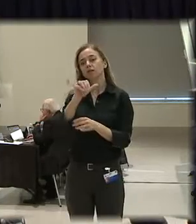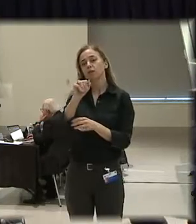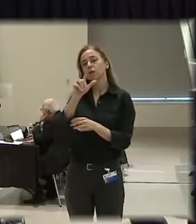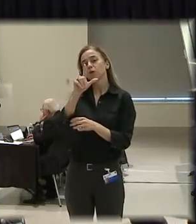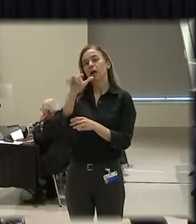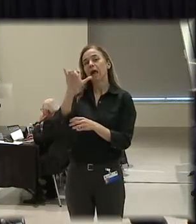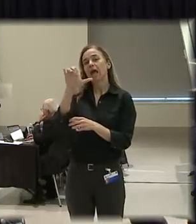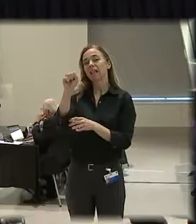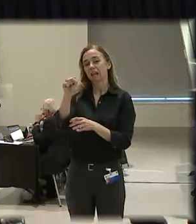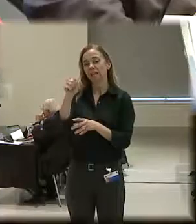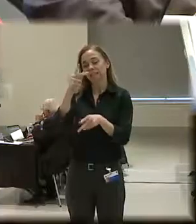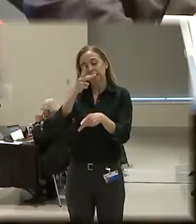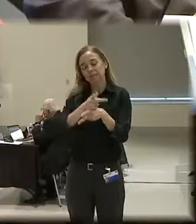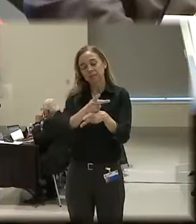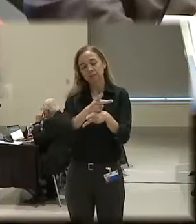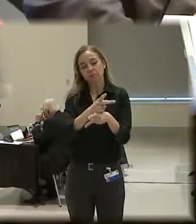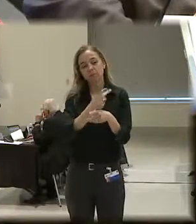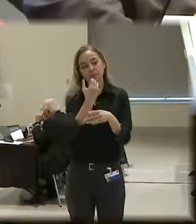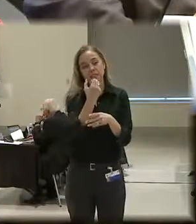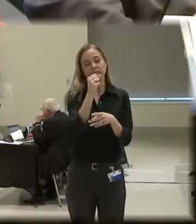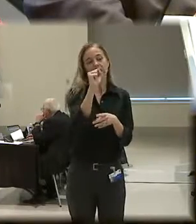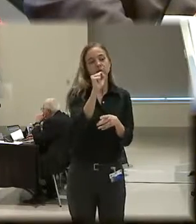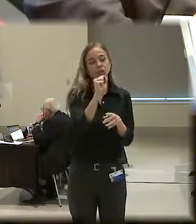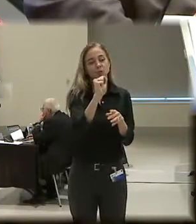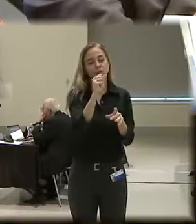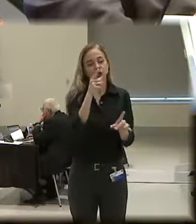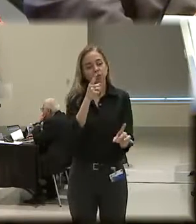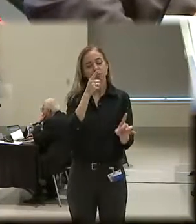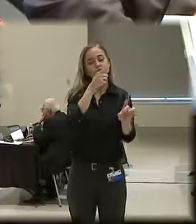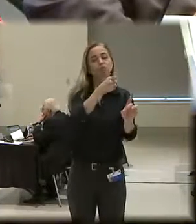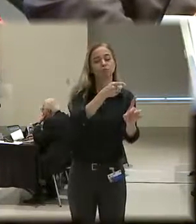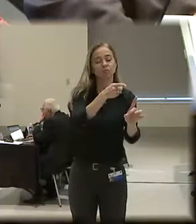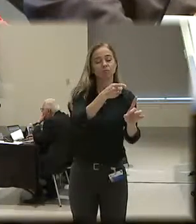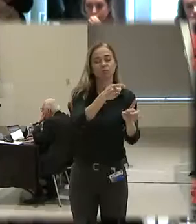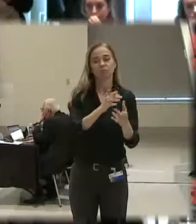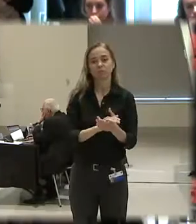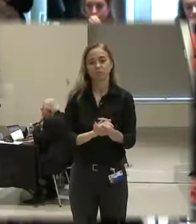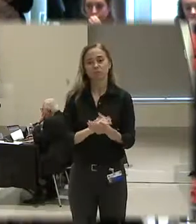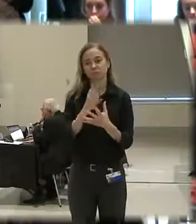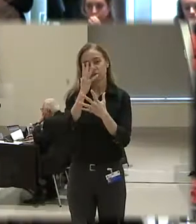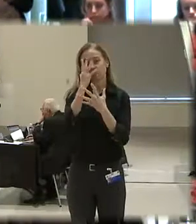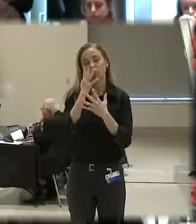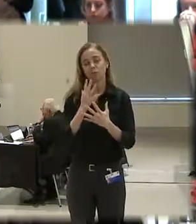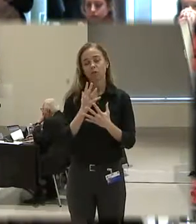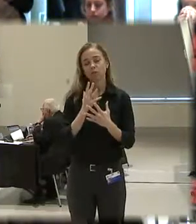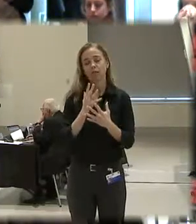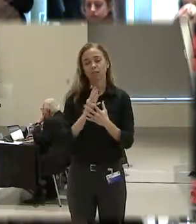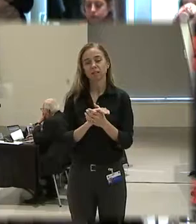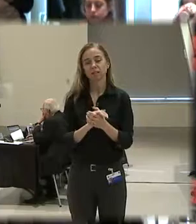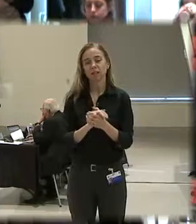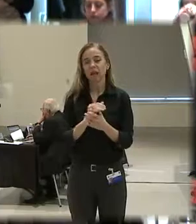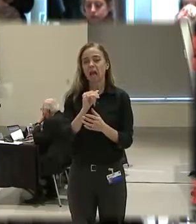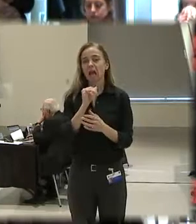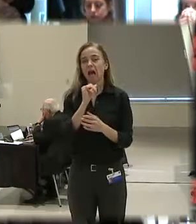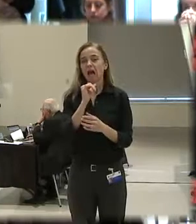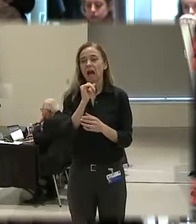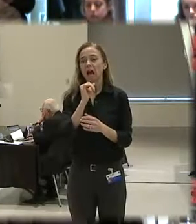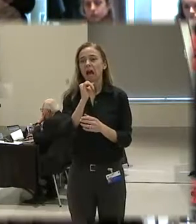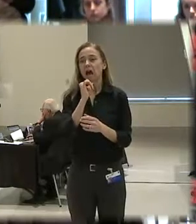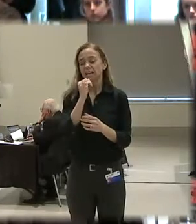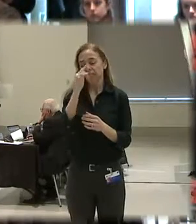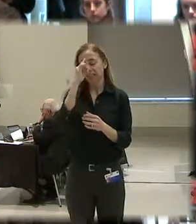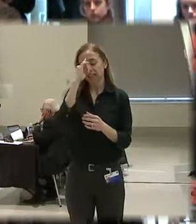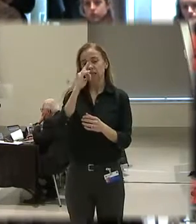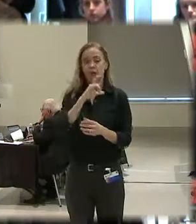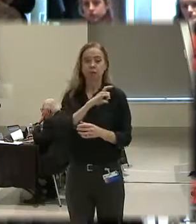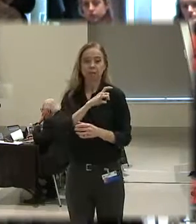keep your demonstration on track. Certainly, because and then there's the media portion, and I do think that police are incredibly sensitive to the